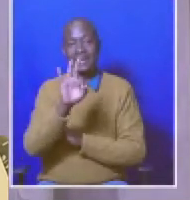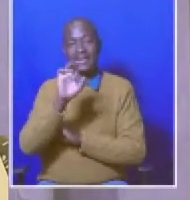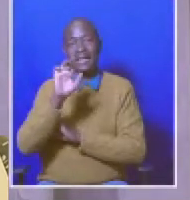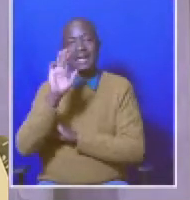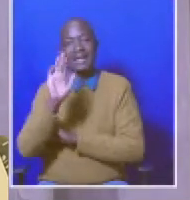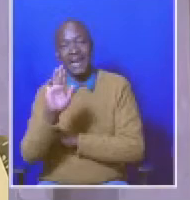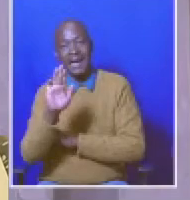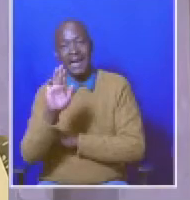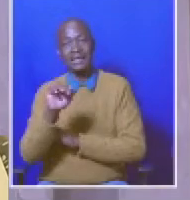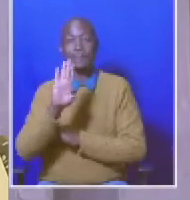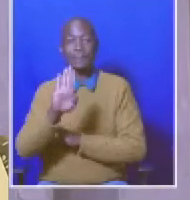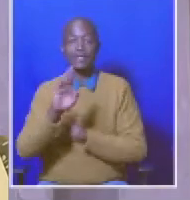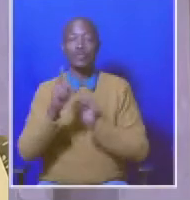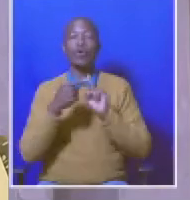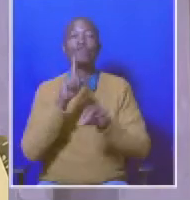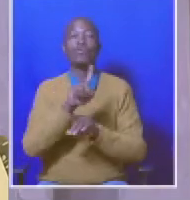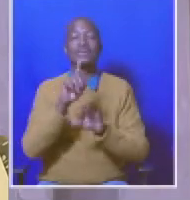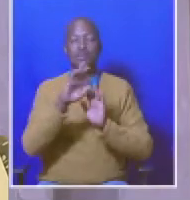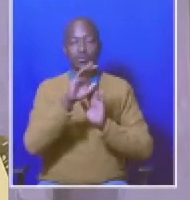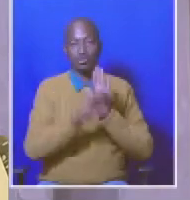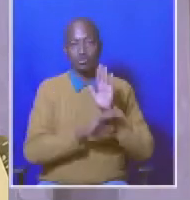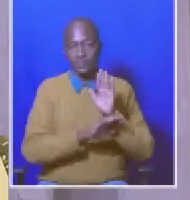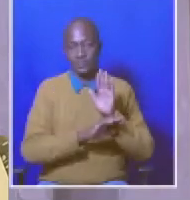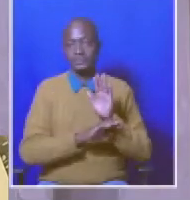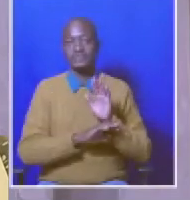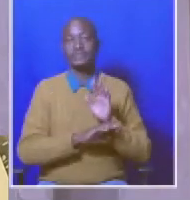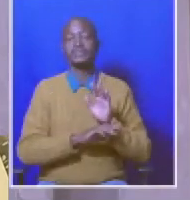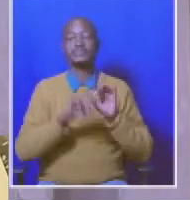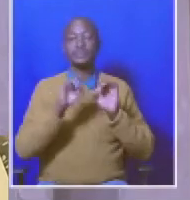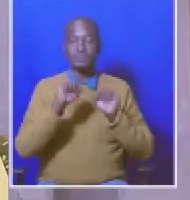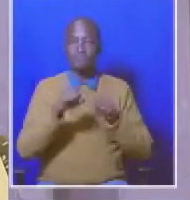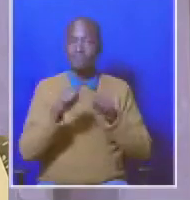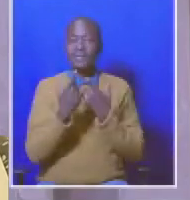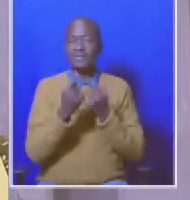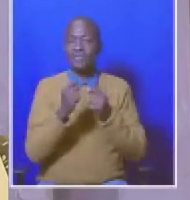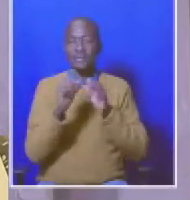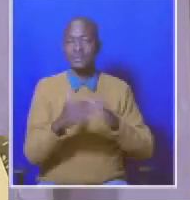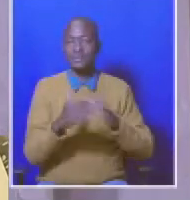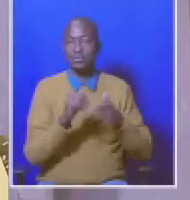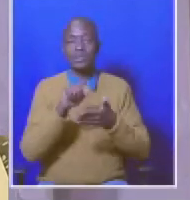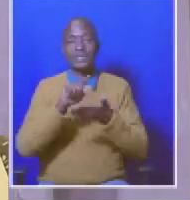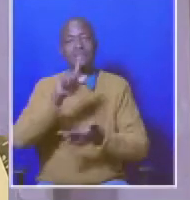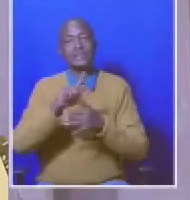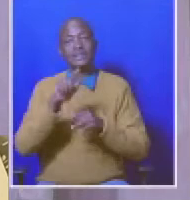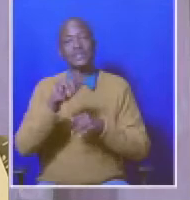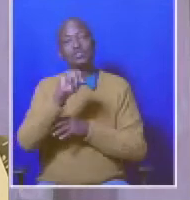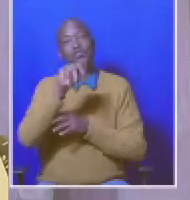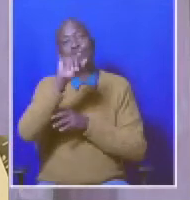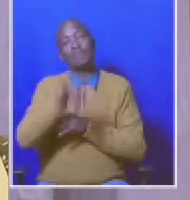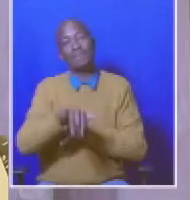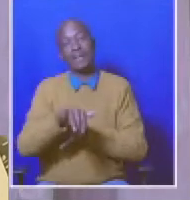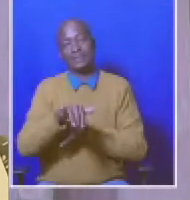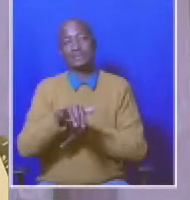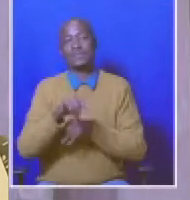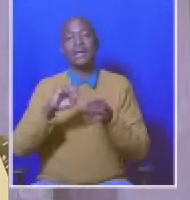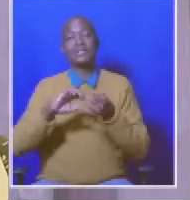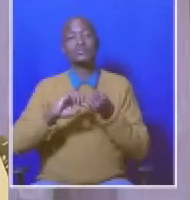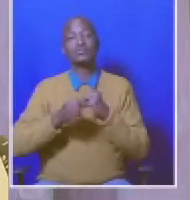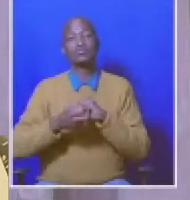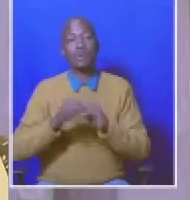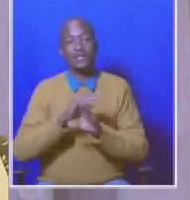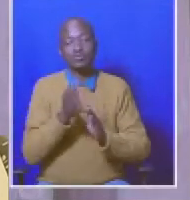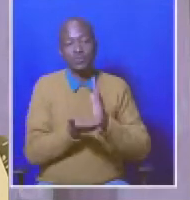the Constitution, and they've already done that on the 17th of May as part of efforts towards improving